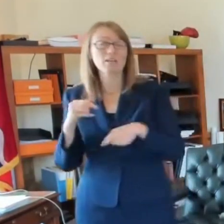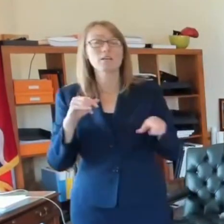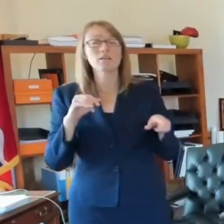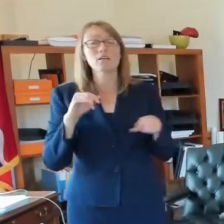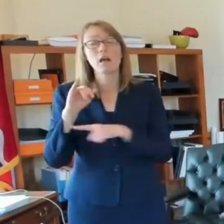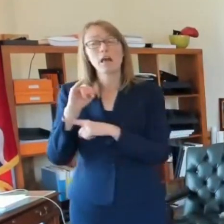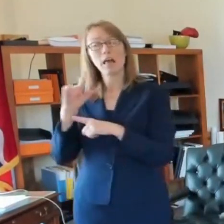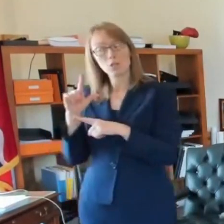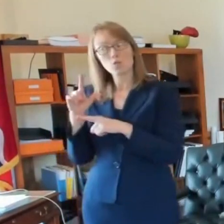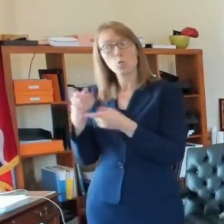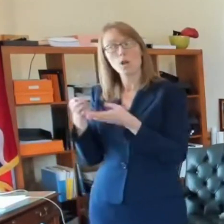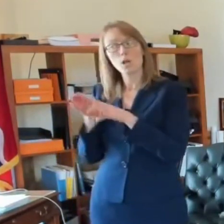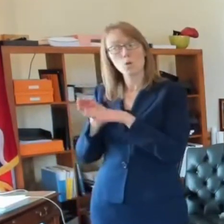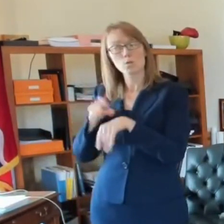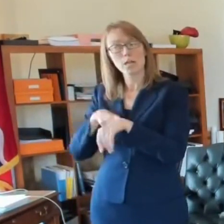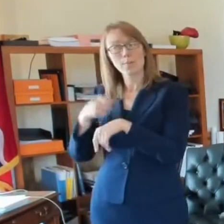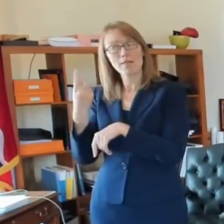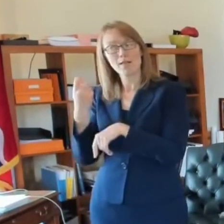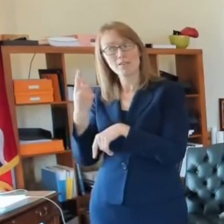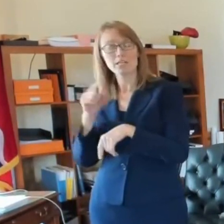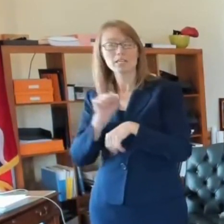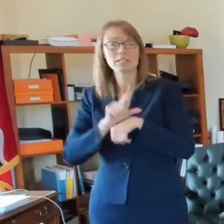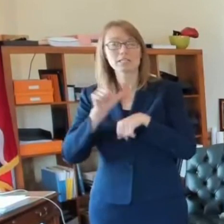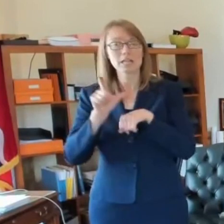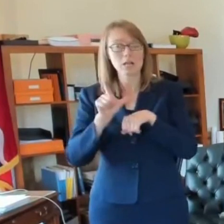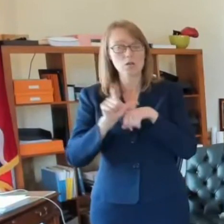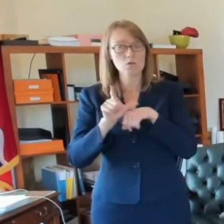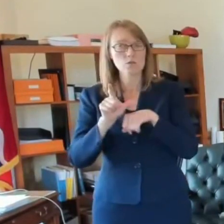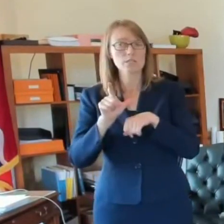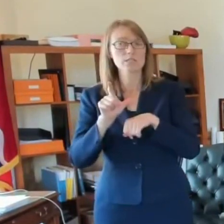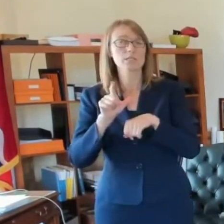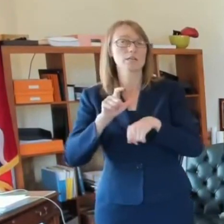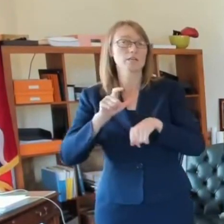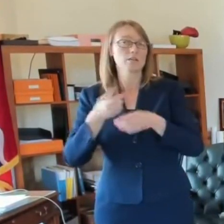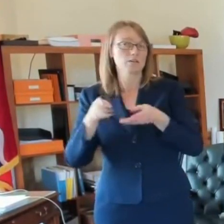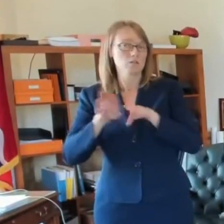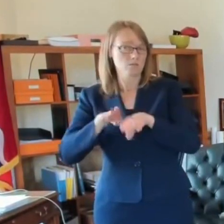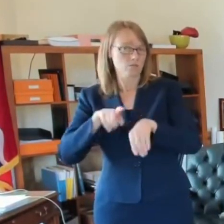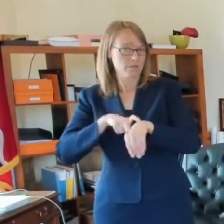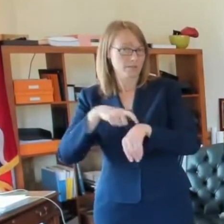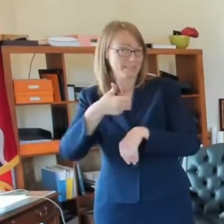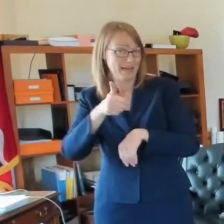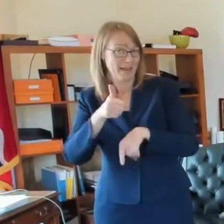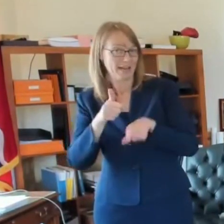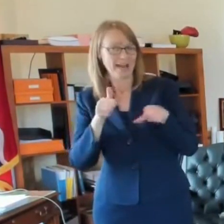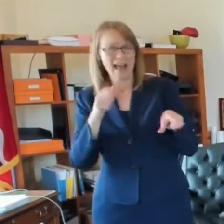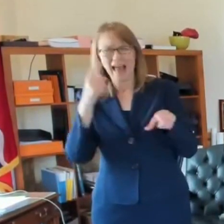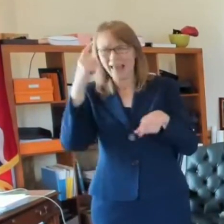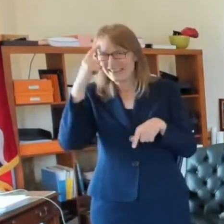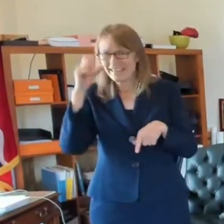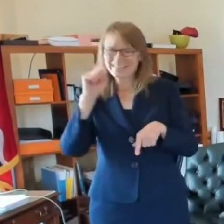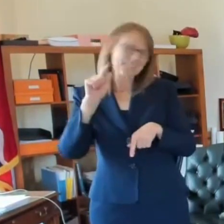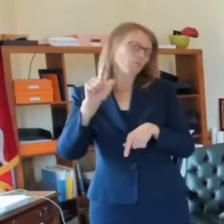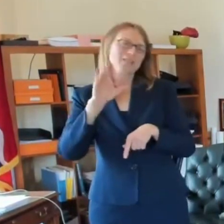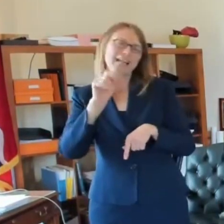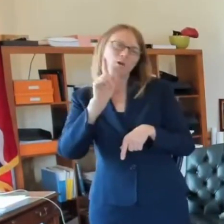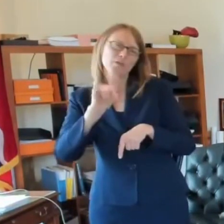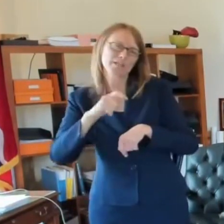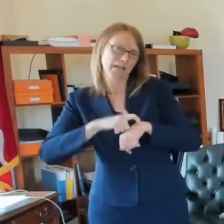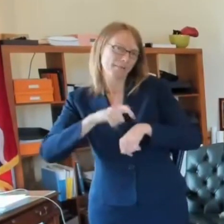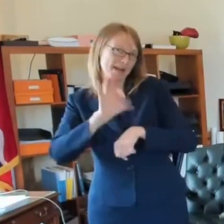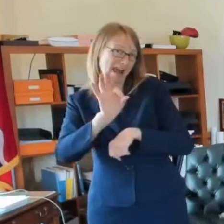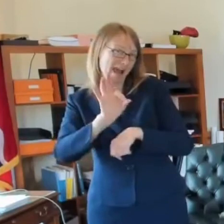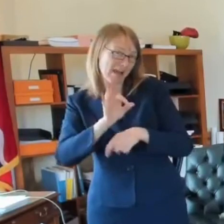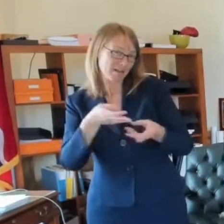Columbia, Missouri is at 9. Last call at 9. So I don't think that is going